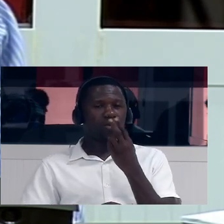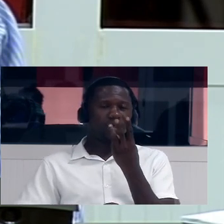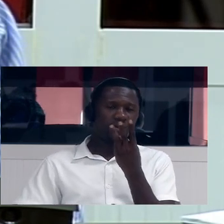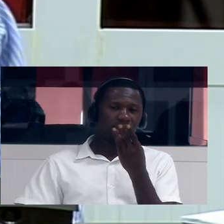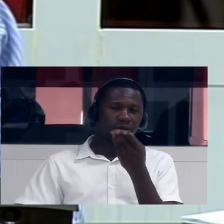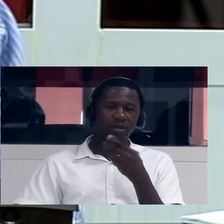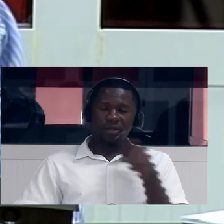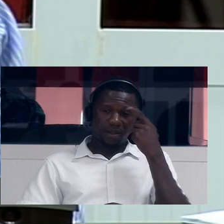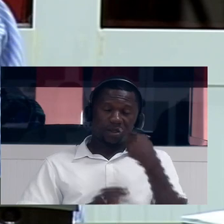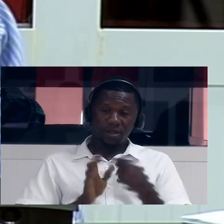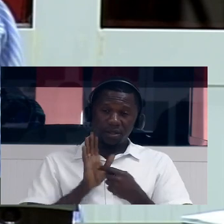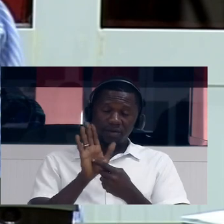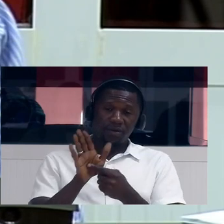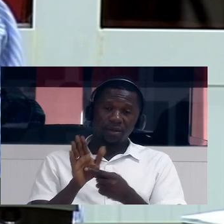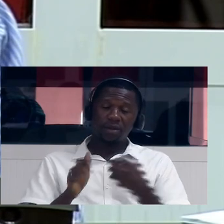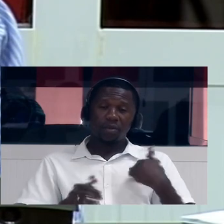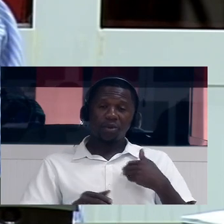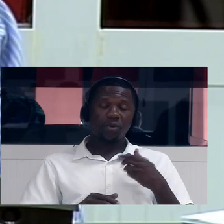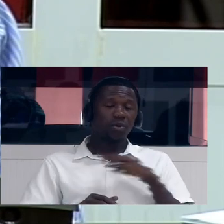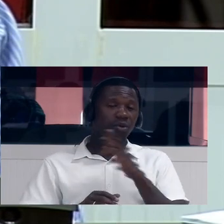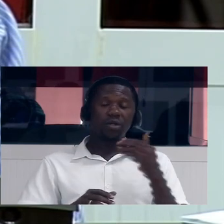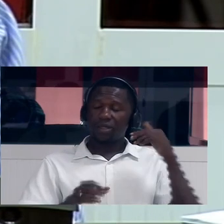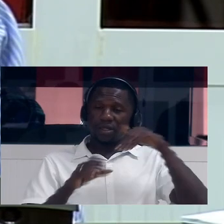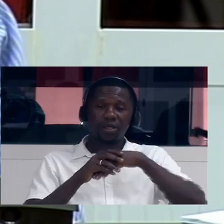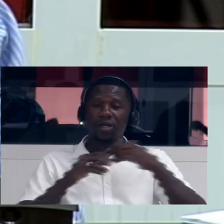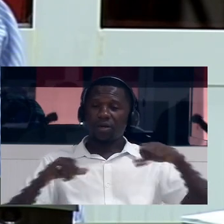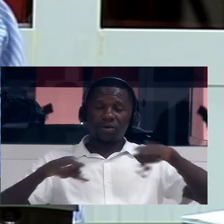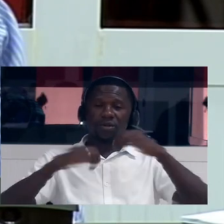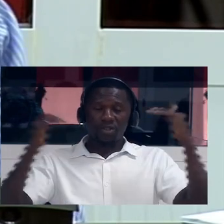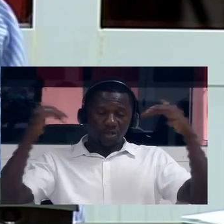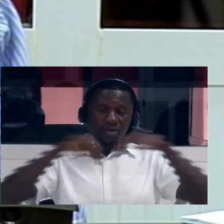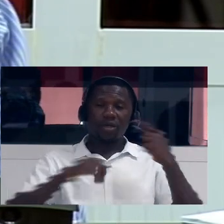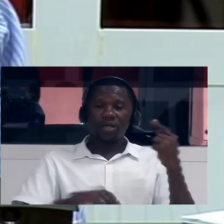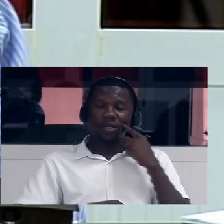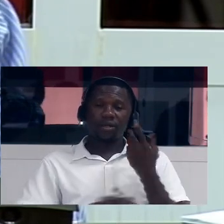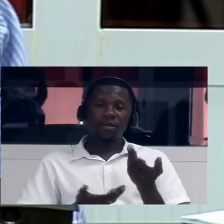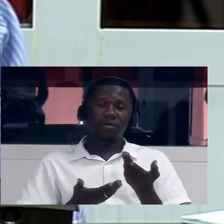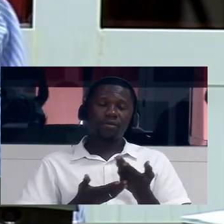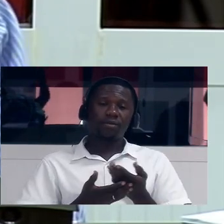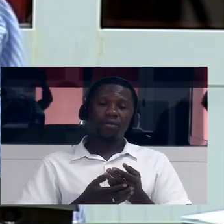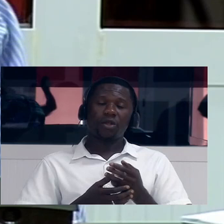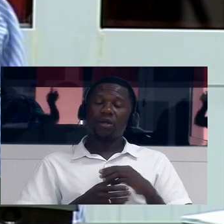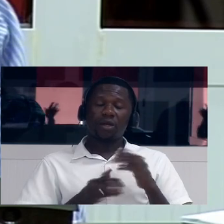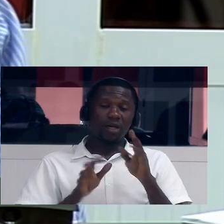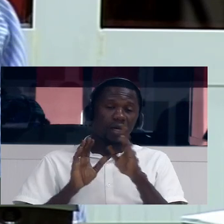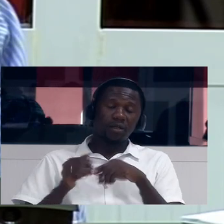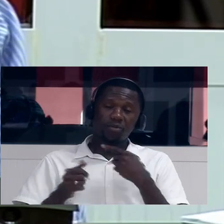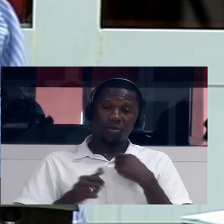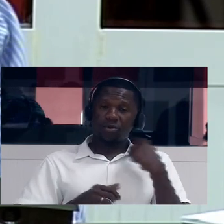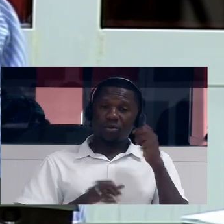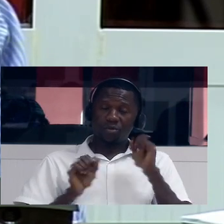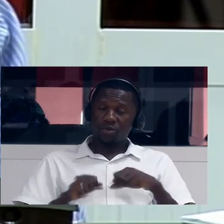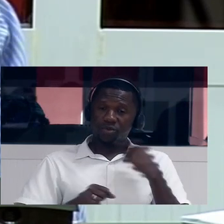identified were not people who were not even in the vicinity on that day. So in the absence of being able to identify